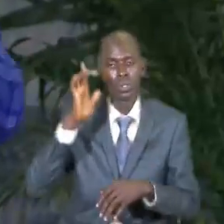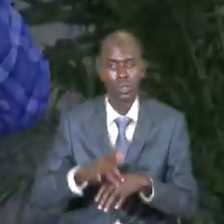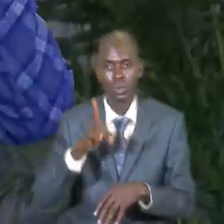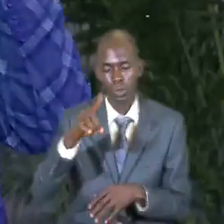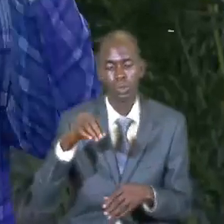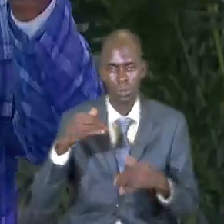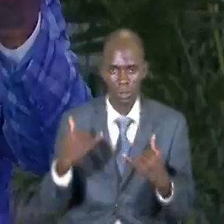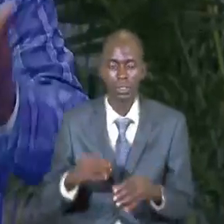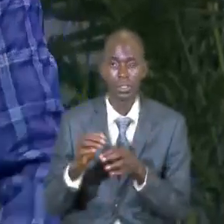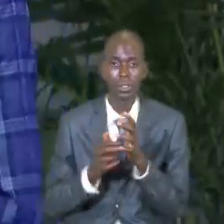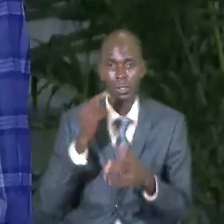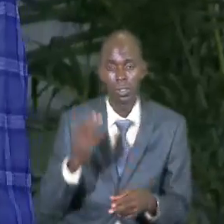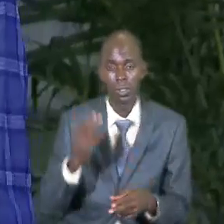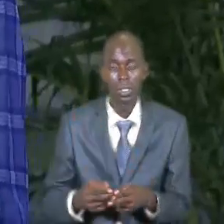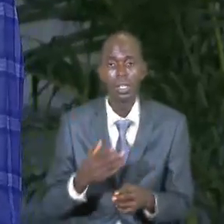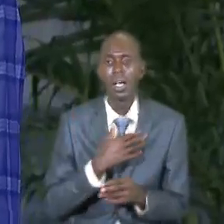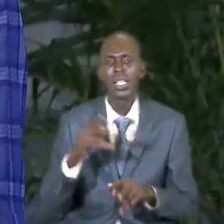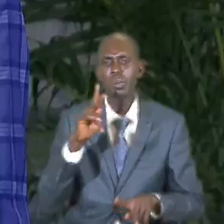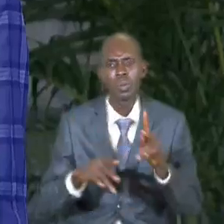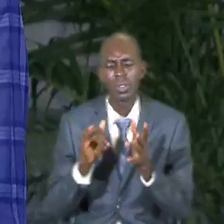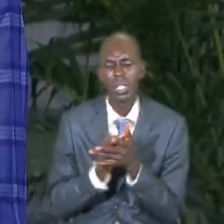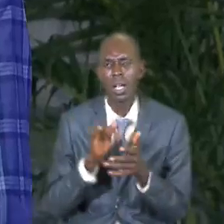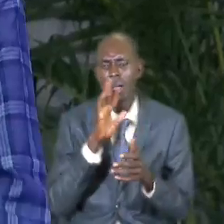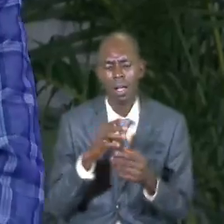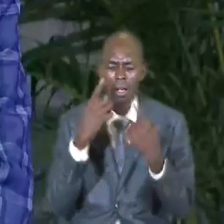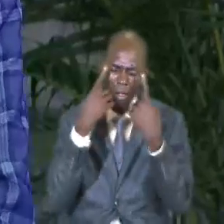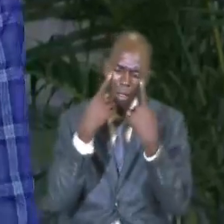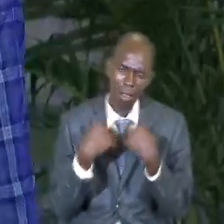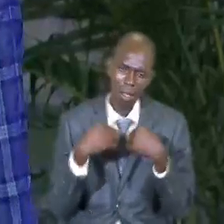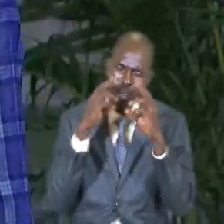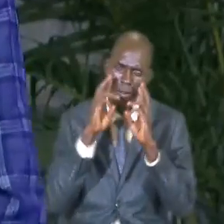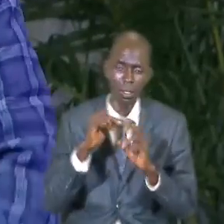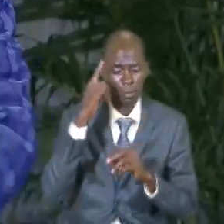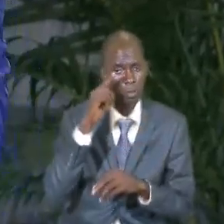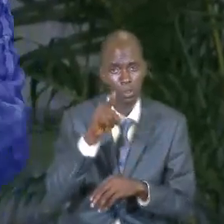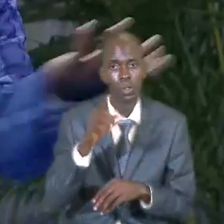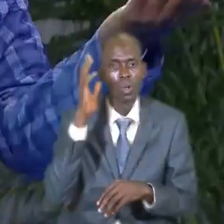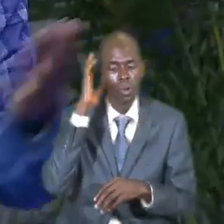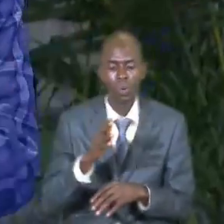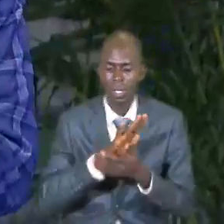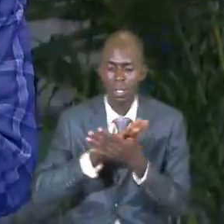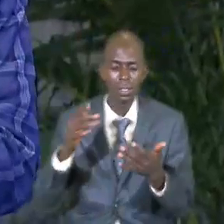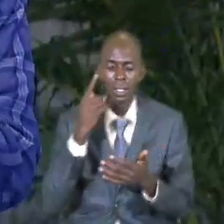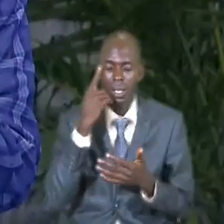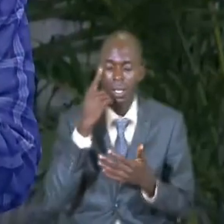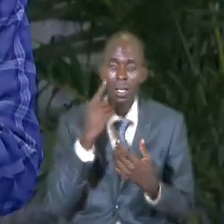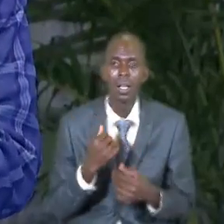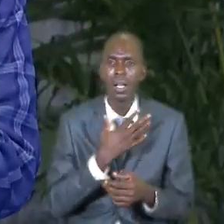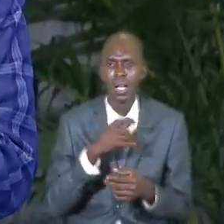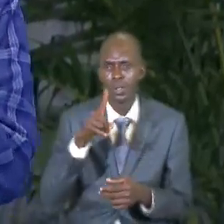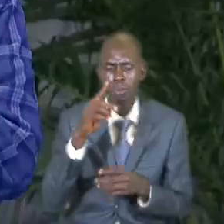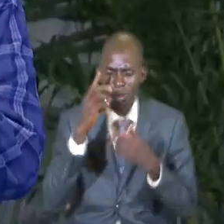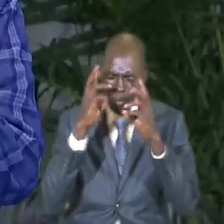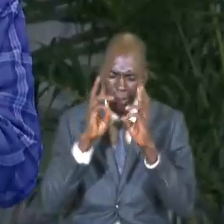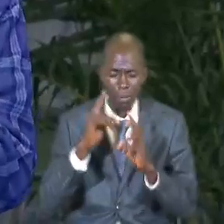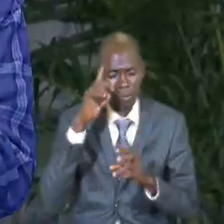who are crying for you, it will wipe out their tears. And you yourself crying for yourself, it will wipe out the tears in your